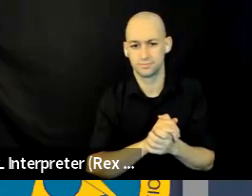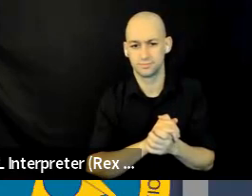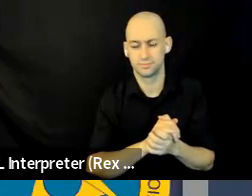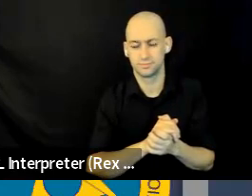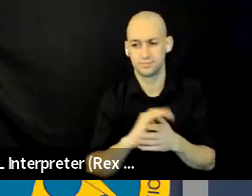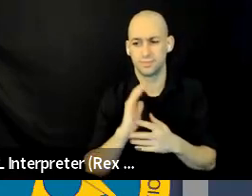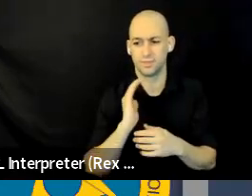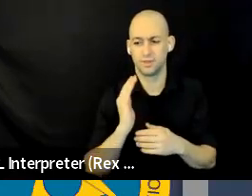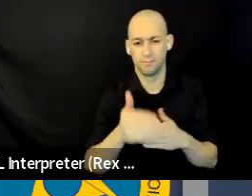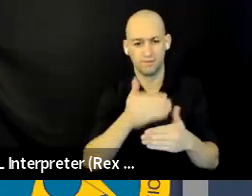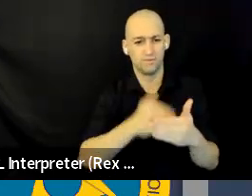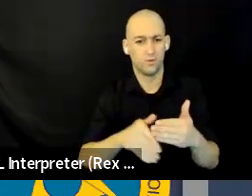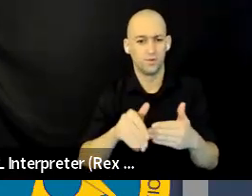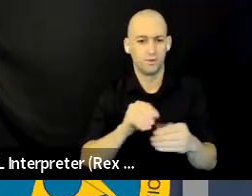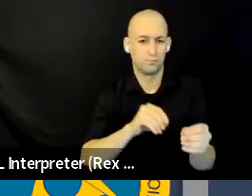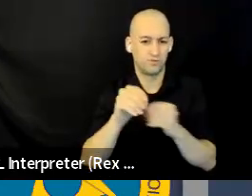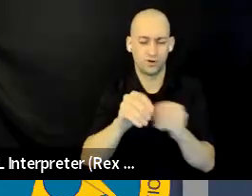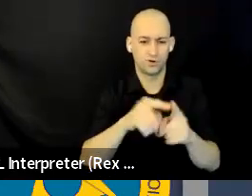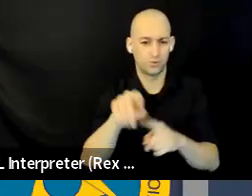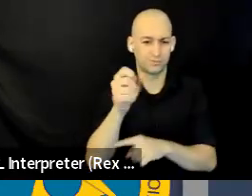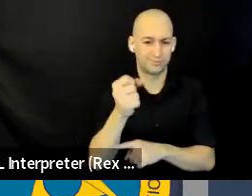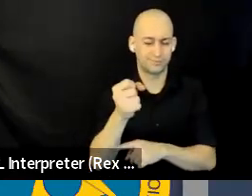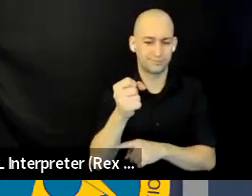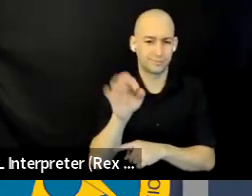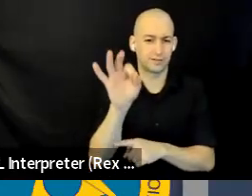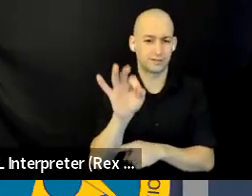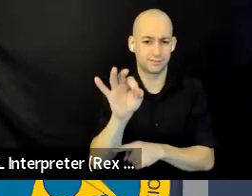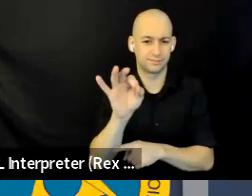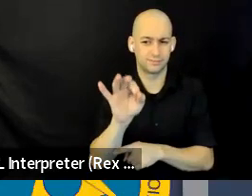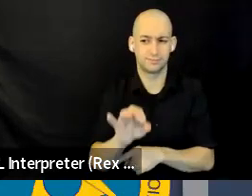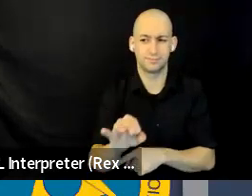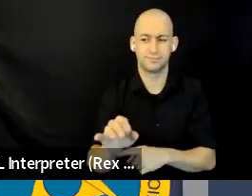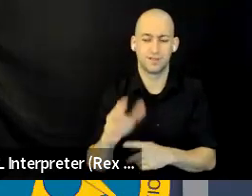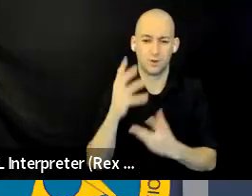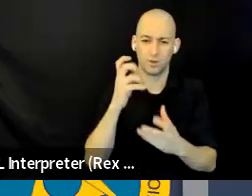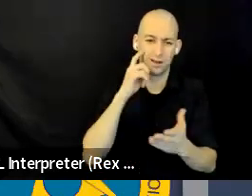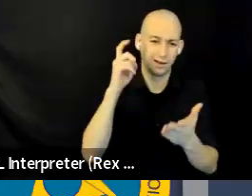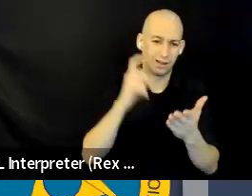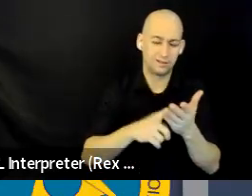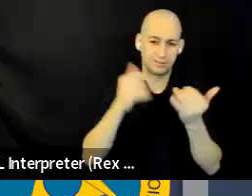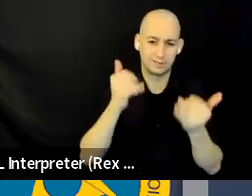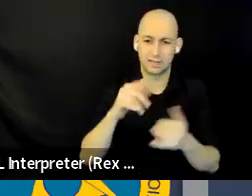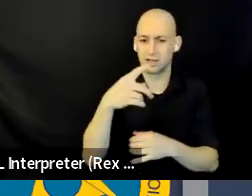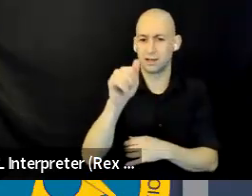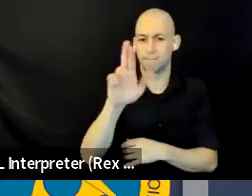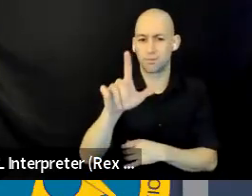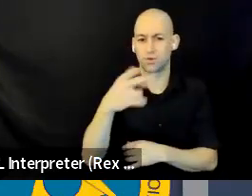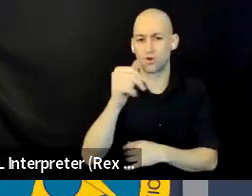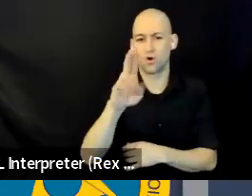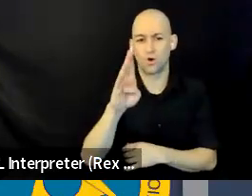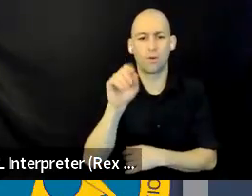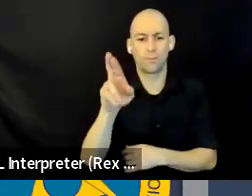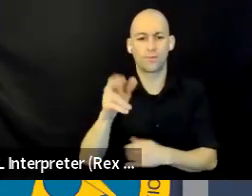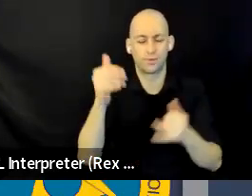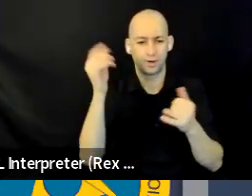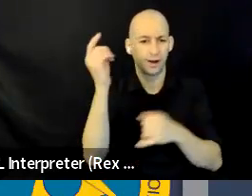So before we move on to item 19, I was remiss in not acknowledging today was Pearl Harbor Day. And